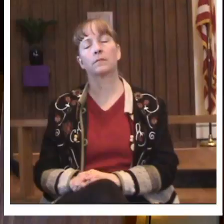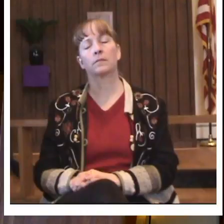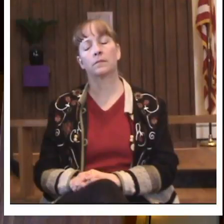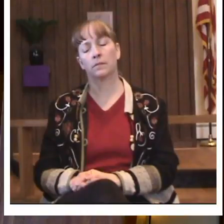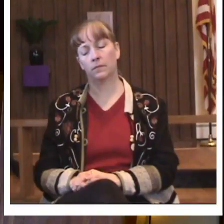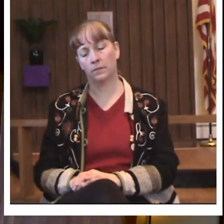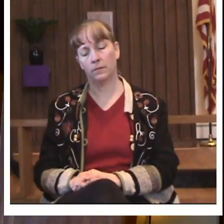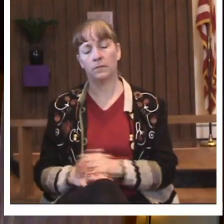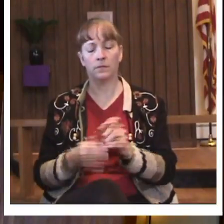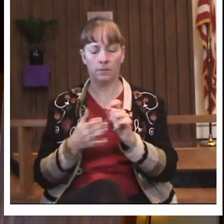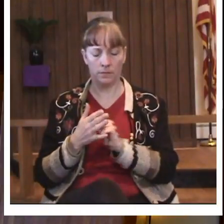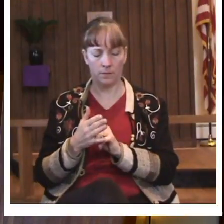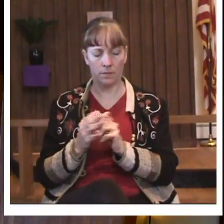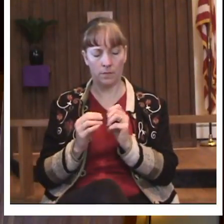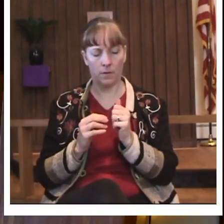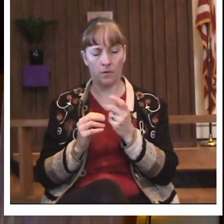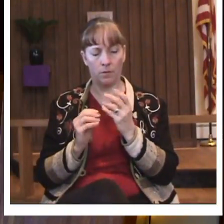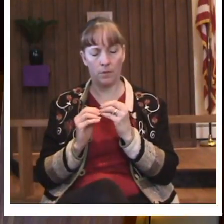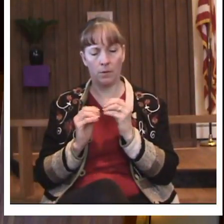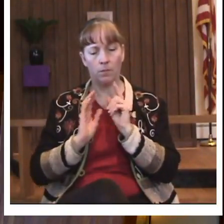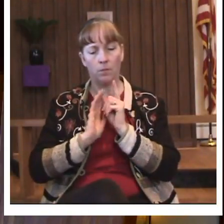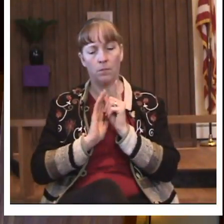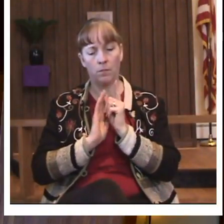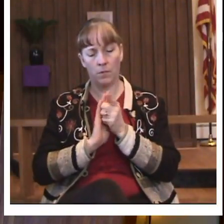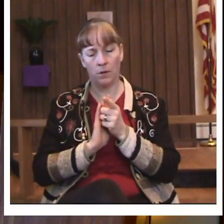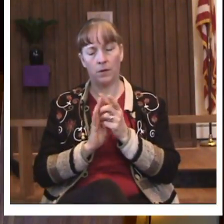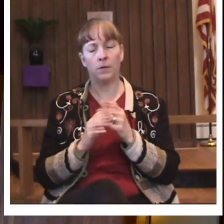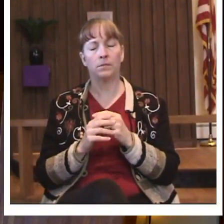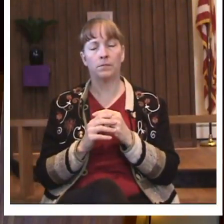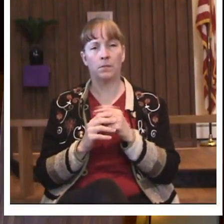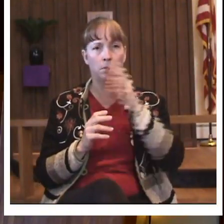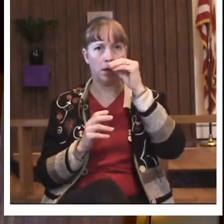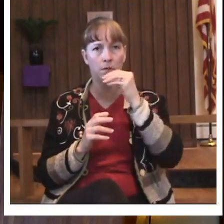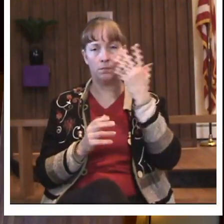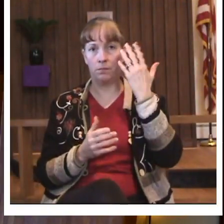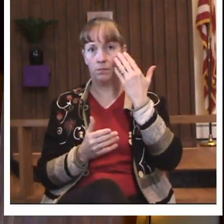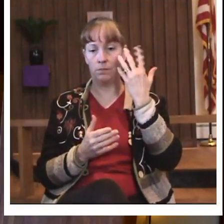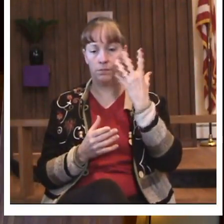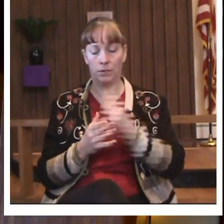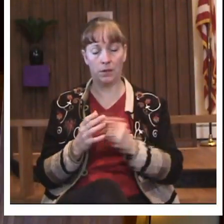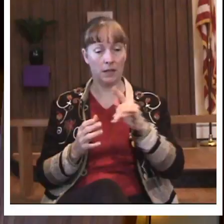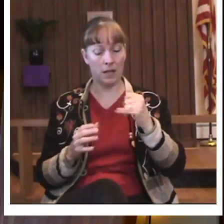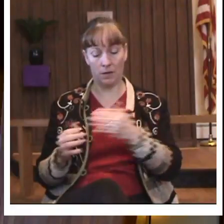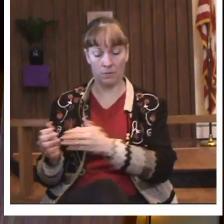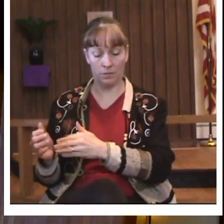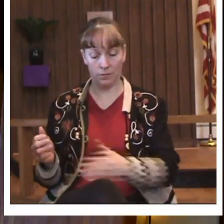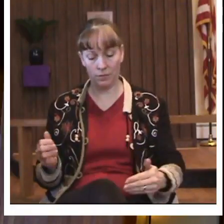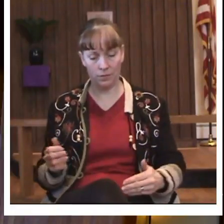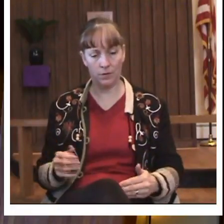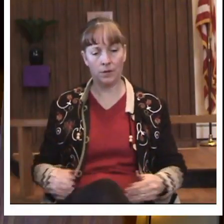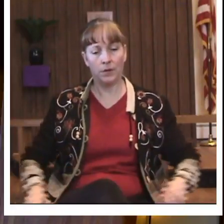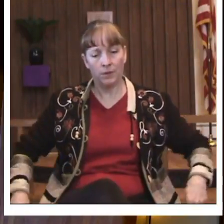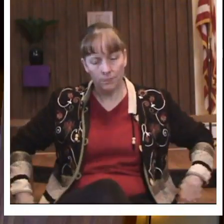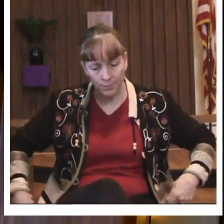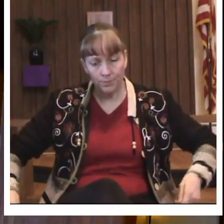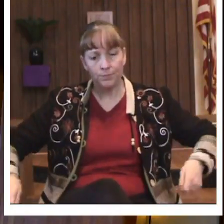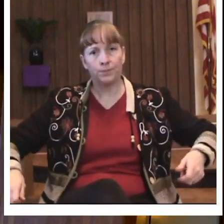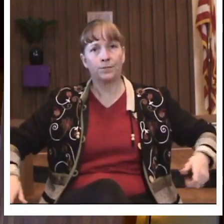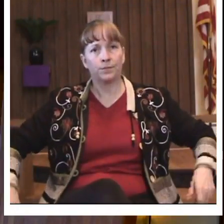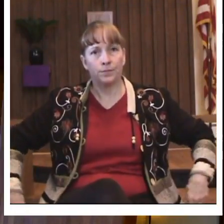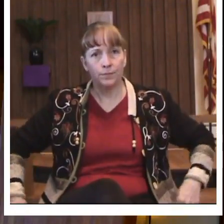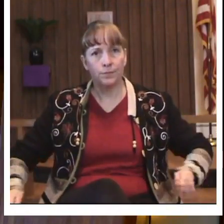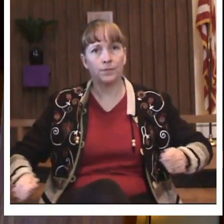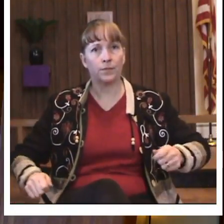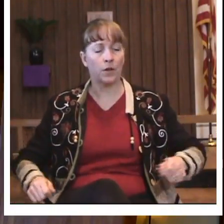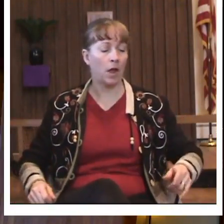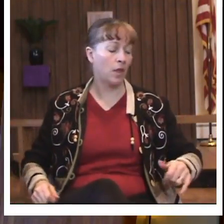Another few minutes, a man missing a leg, pushing his wheelchair along with the other